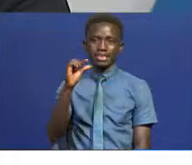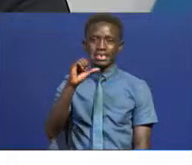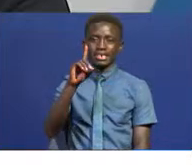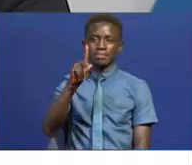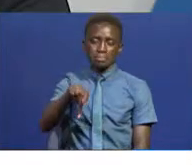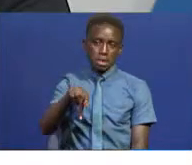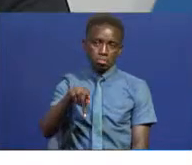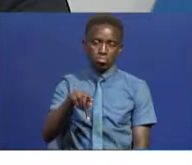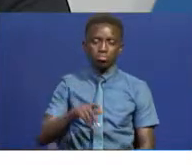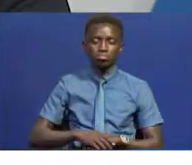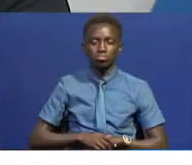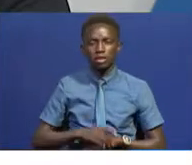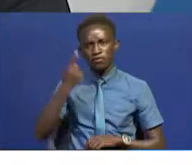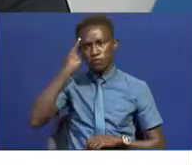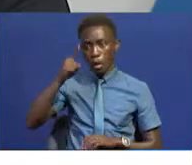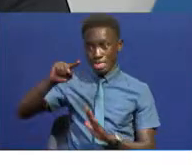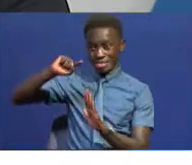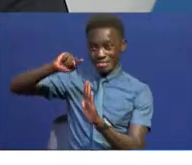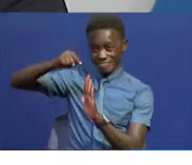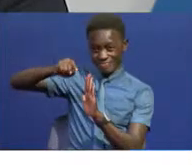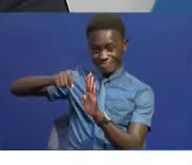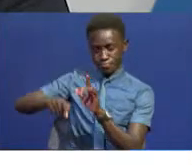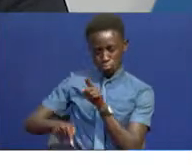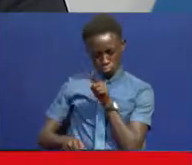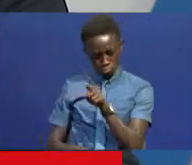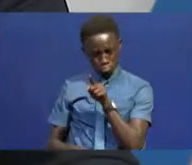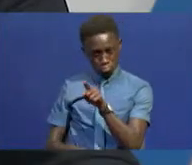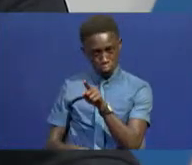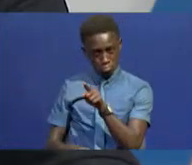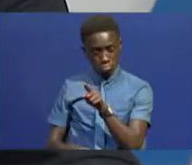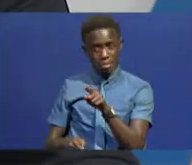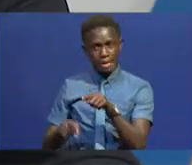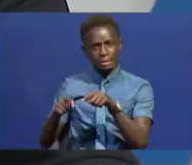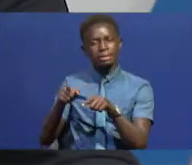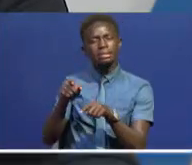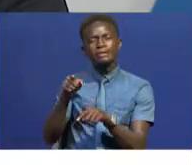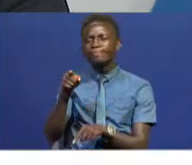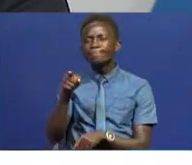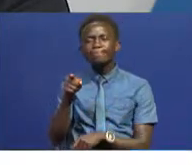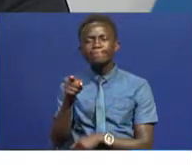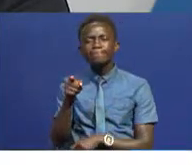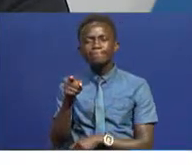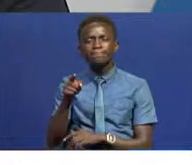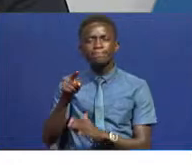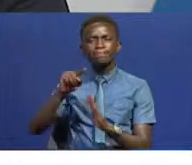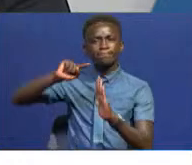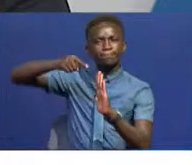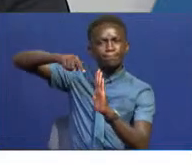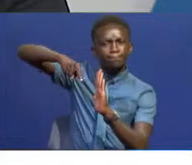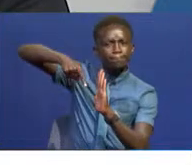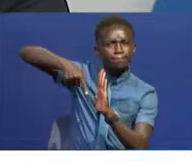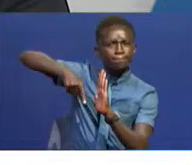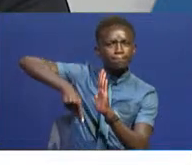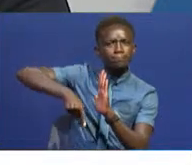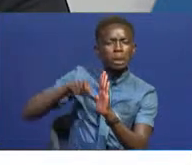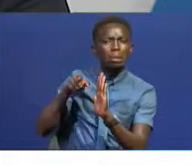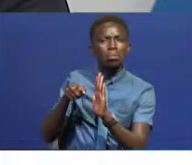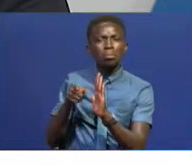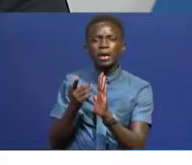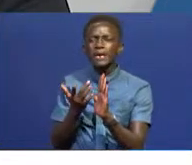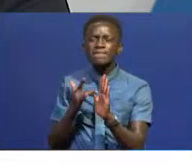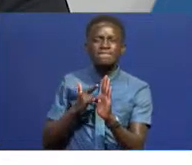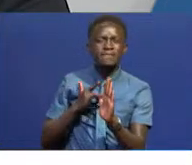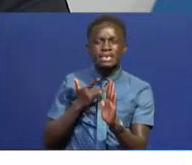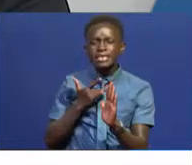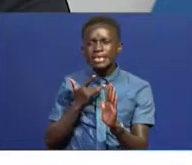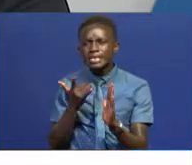mining by itself may denote as if extractive, but we are